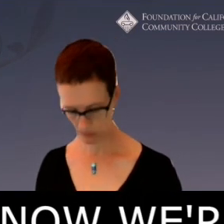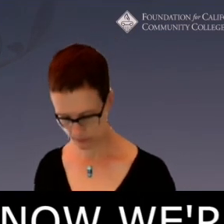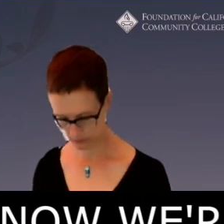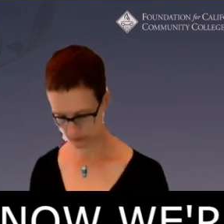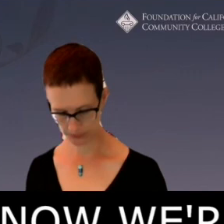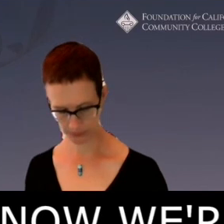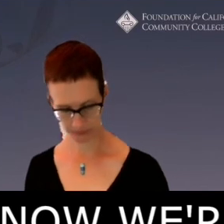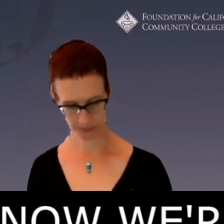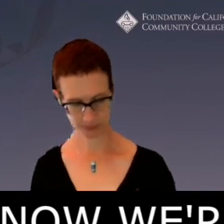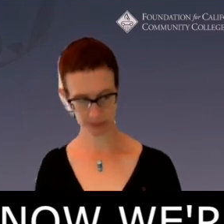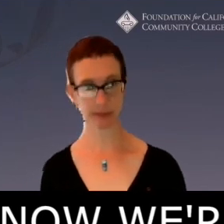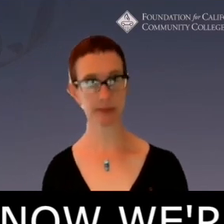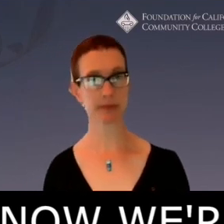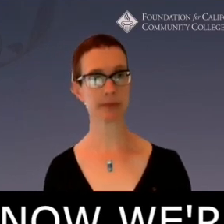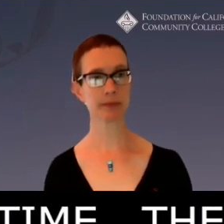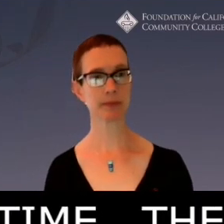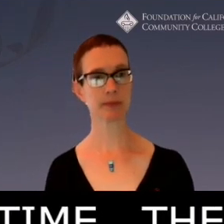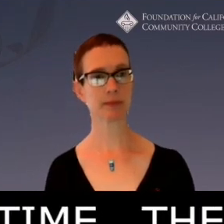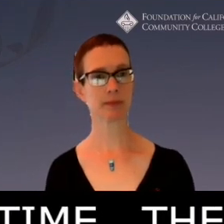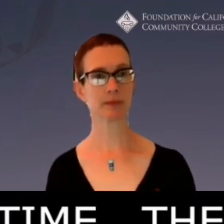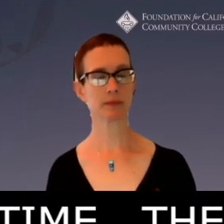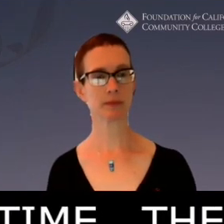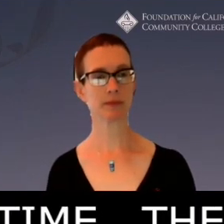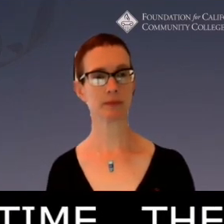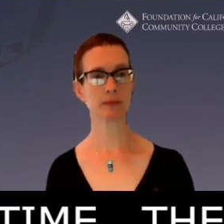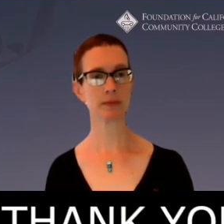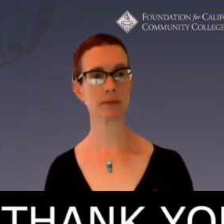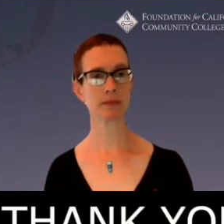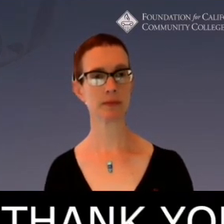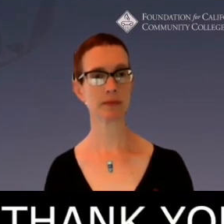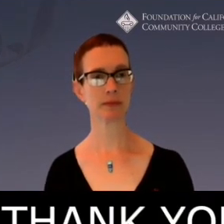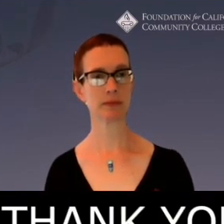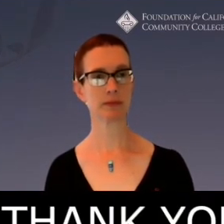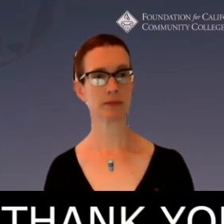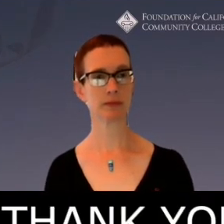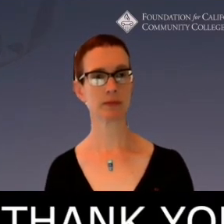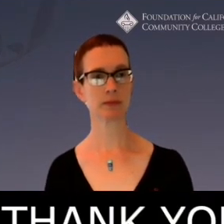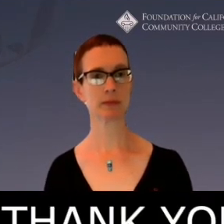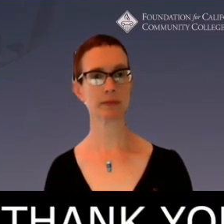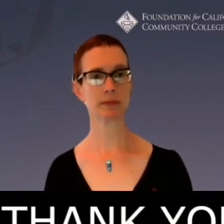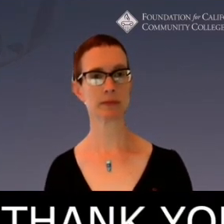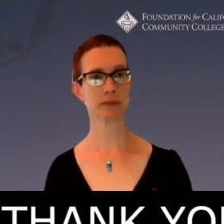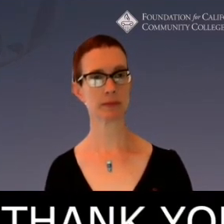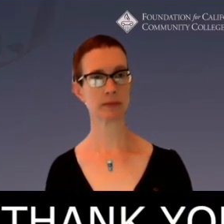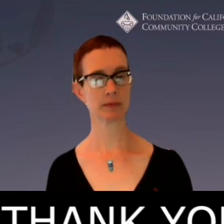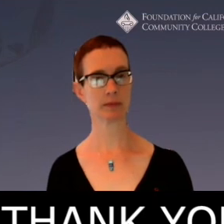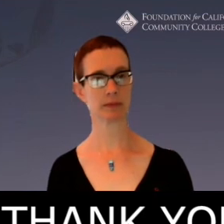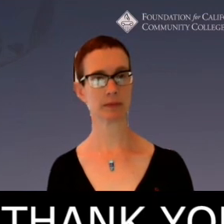great questions. Thank you guys so much for sharing all this.